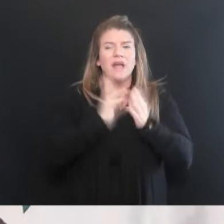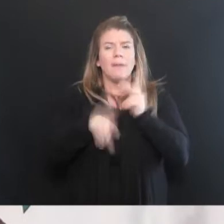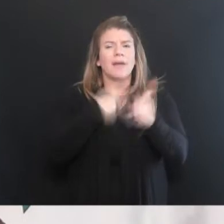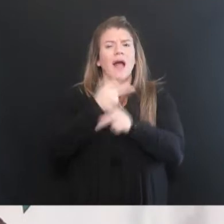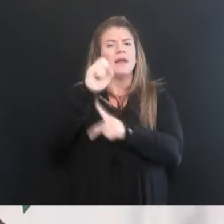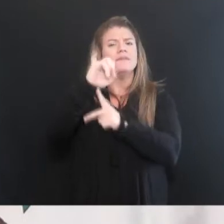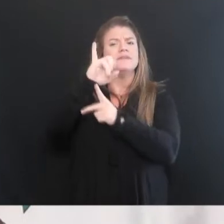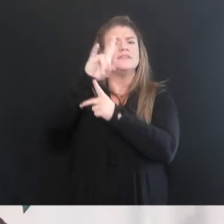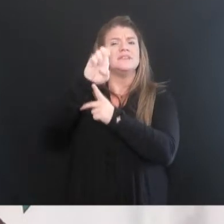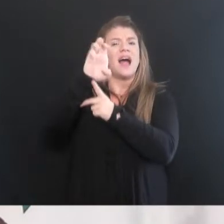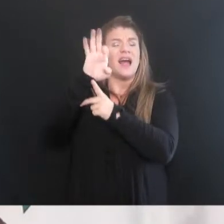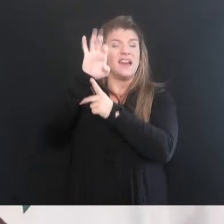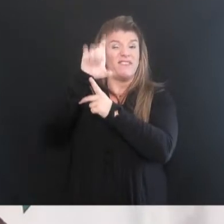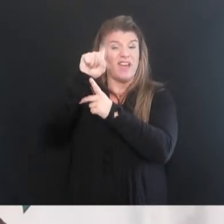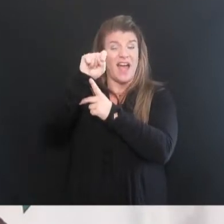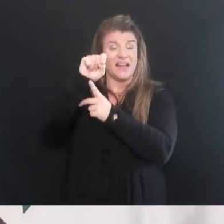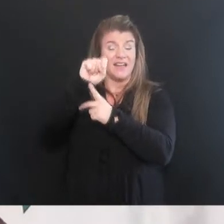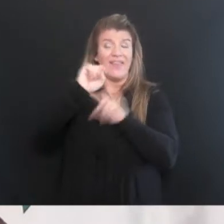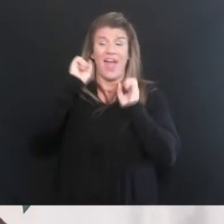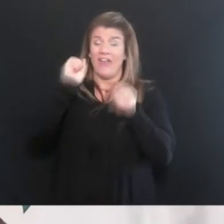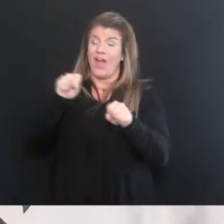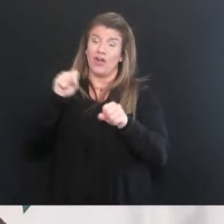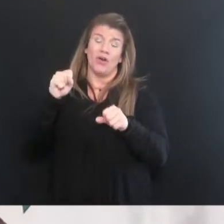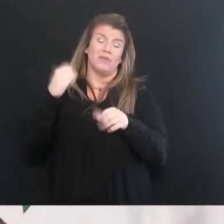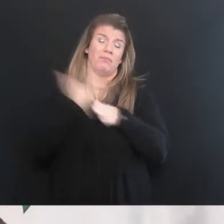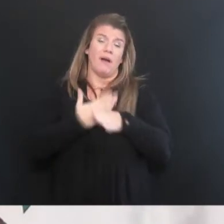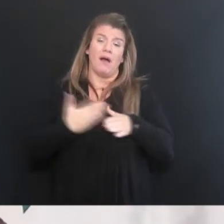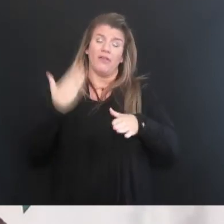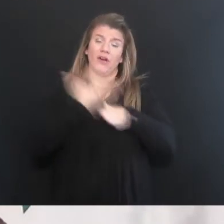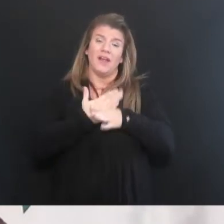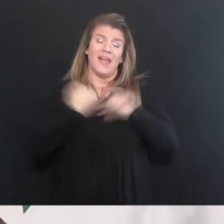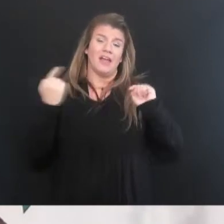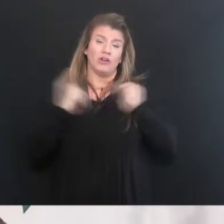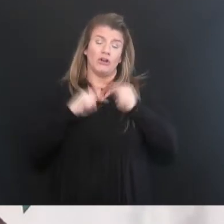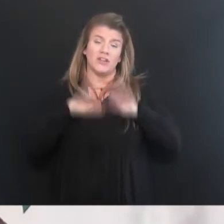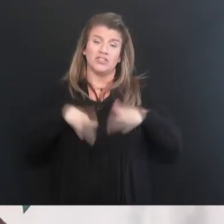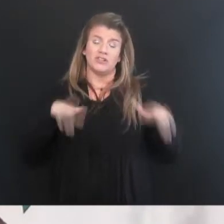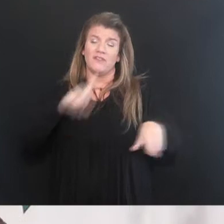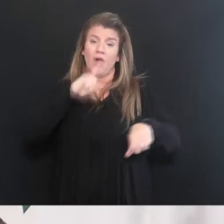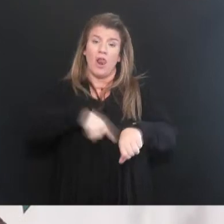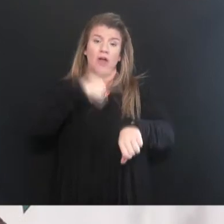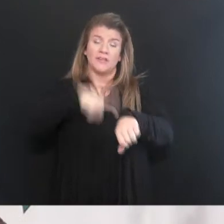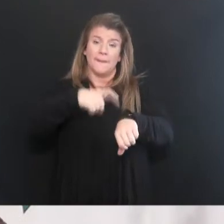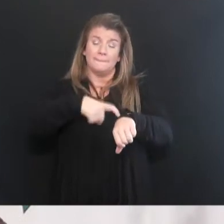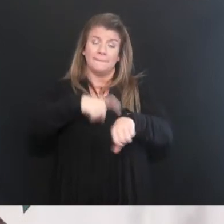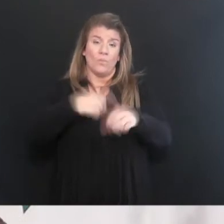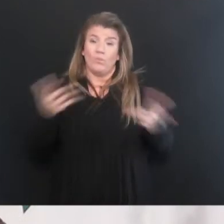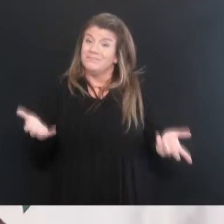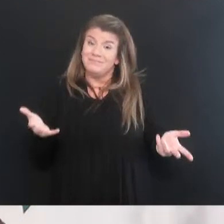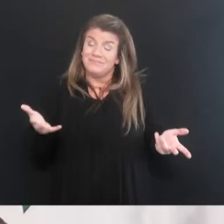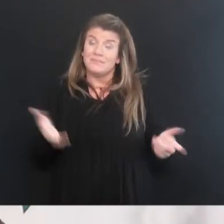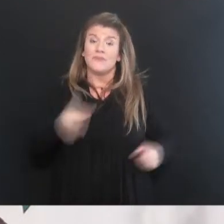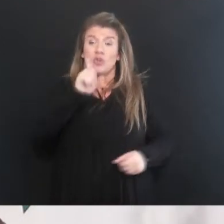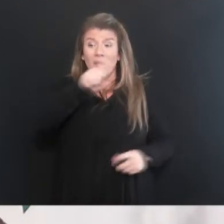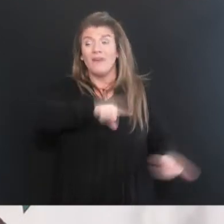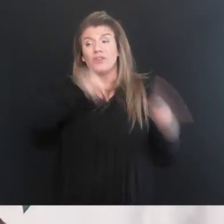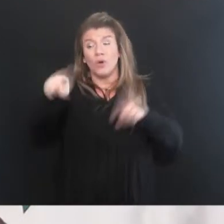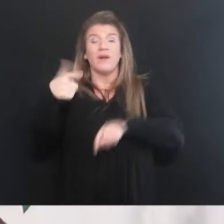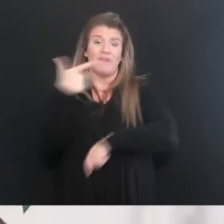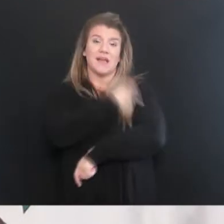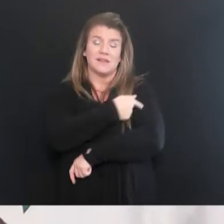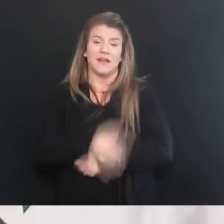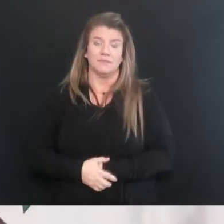could plague these children for a long, long time to come. You got to get them vaccinated, everybody. You got to get them